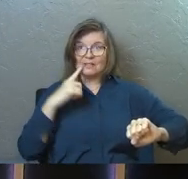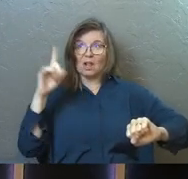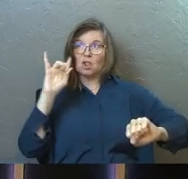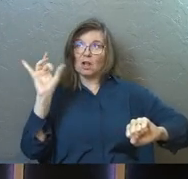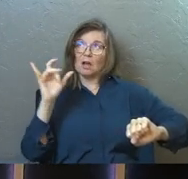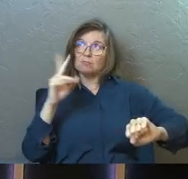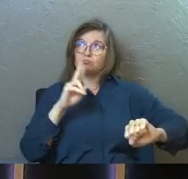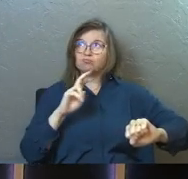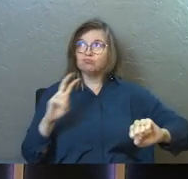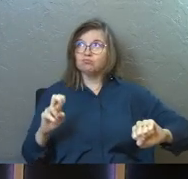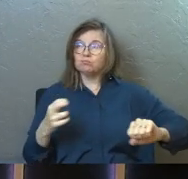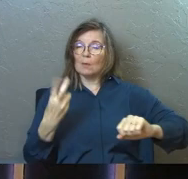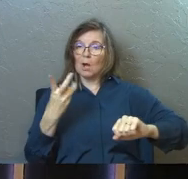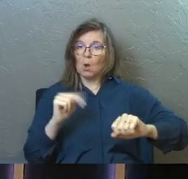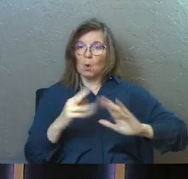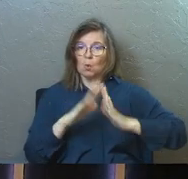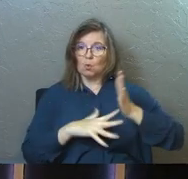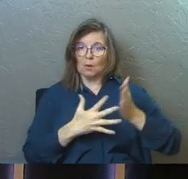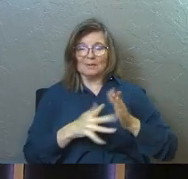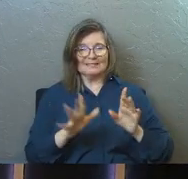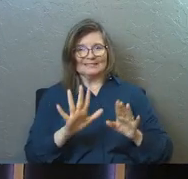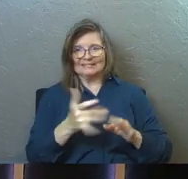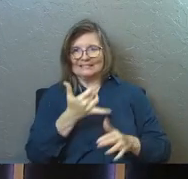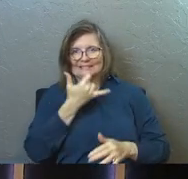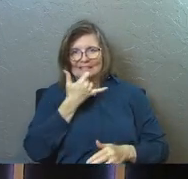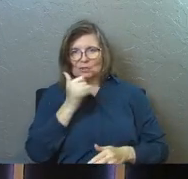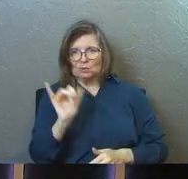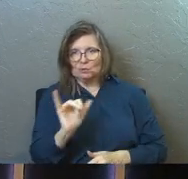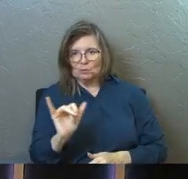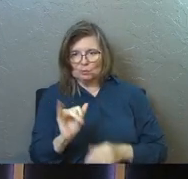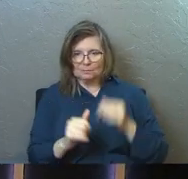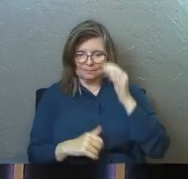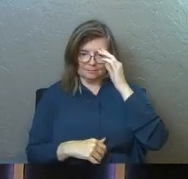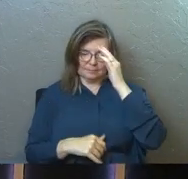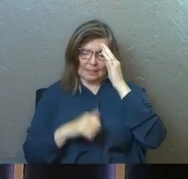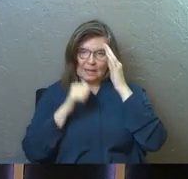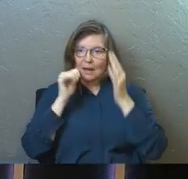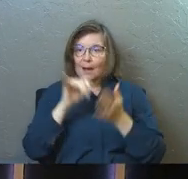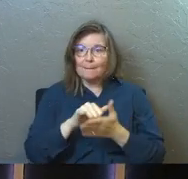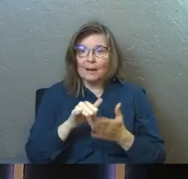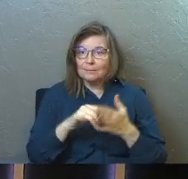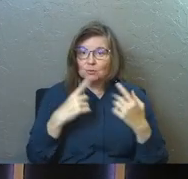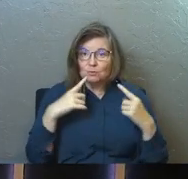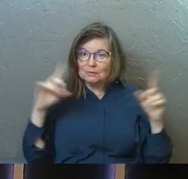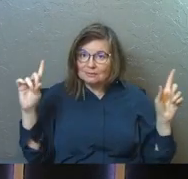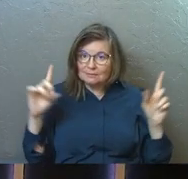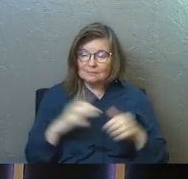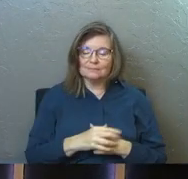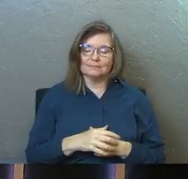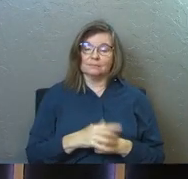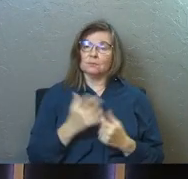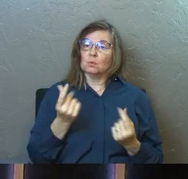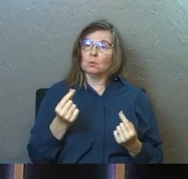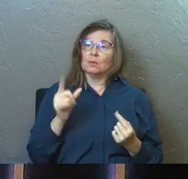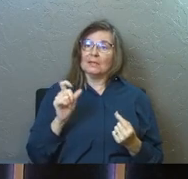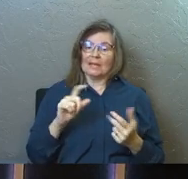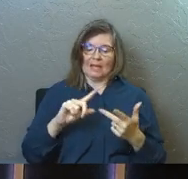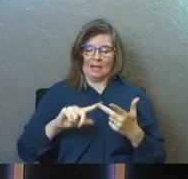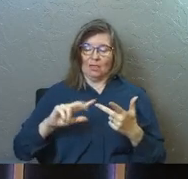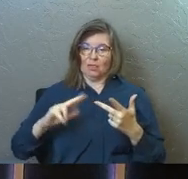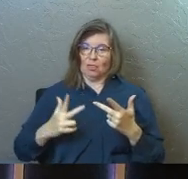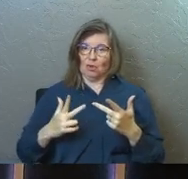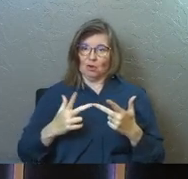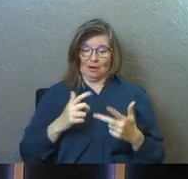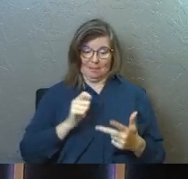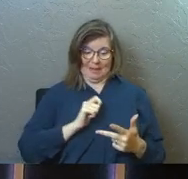like. You'll make your own rubric, and that is also cruel and impossible to achieve. What you need is you need the third